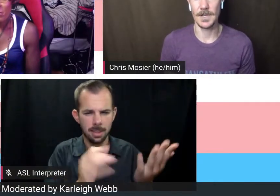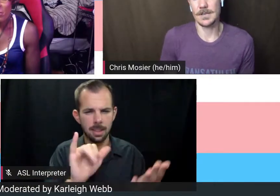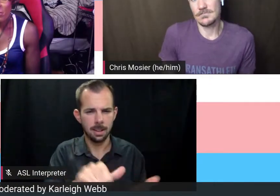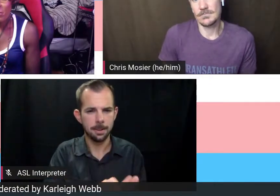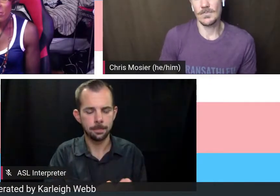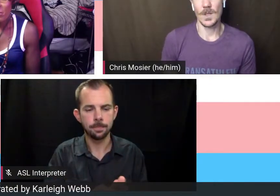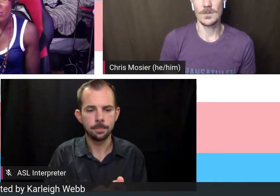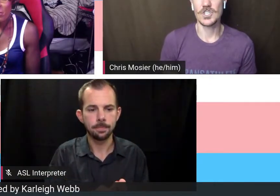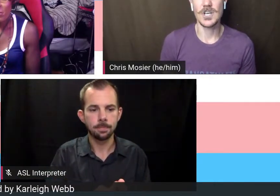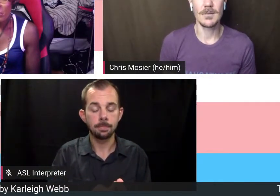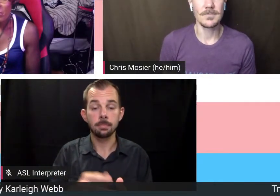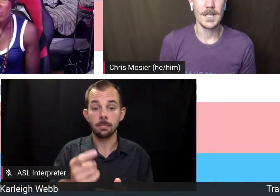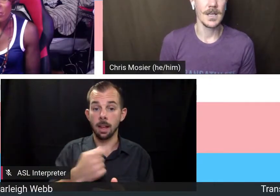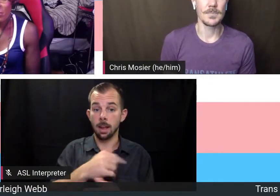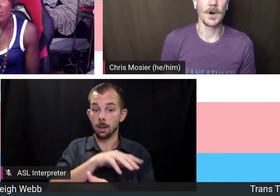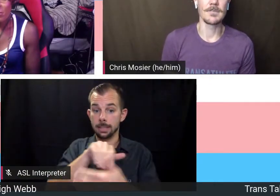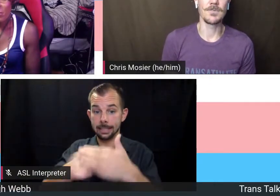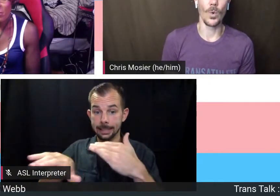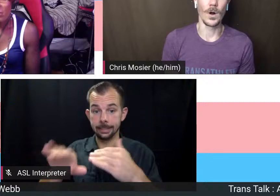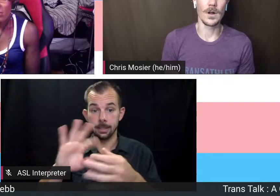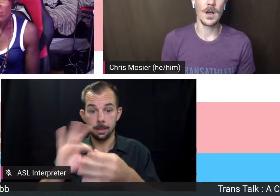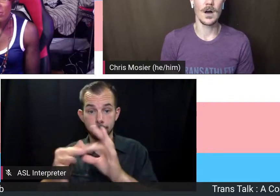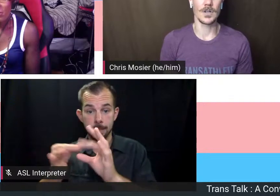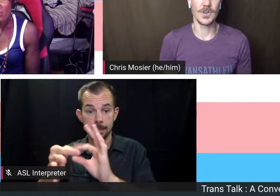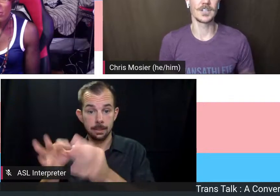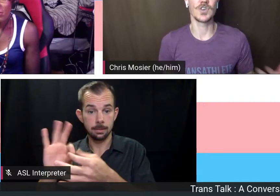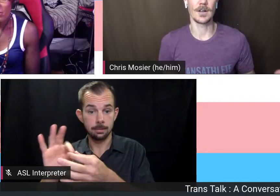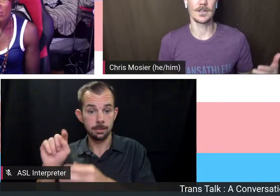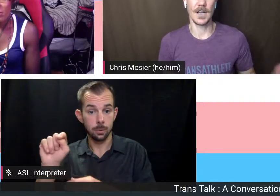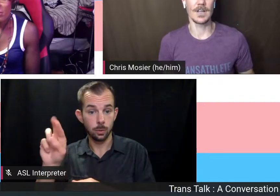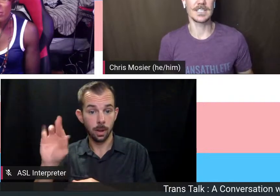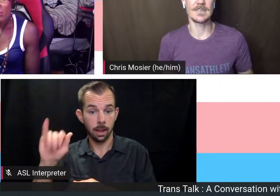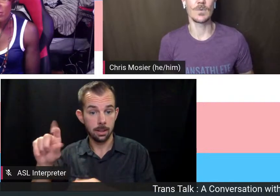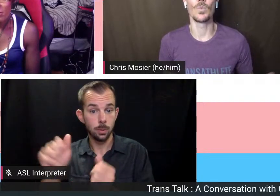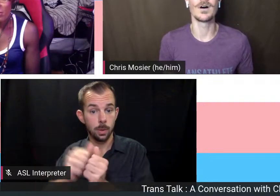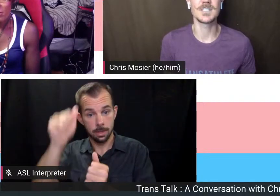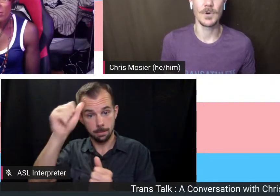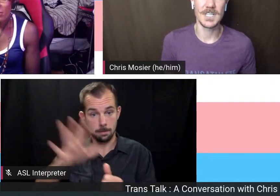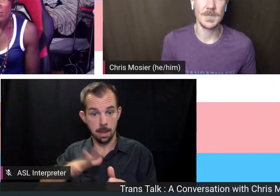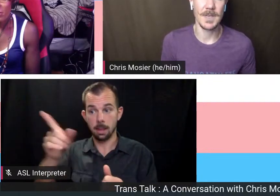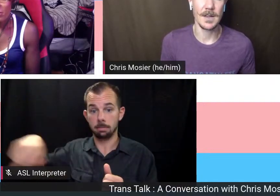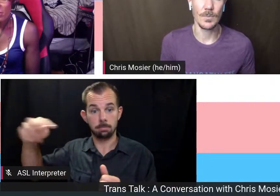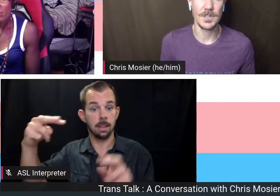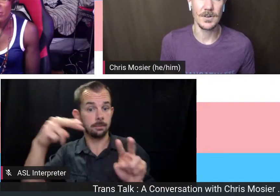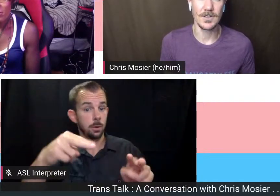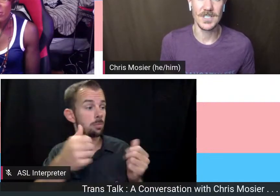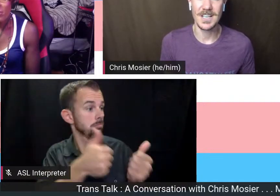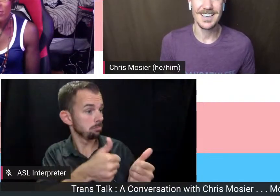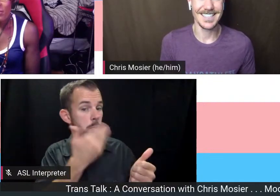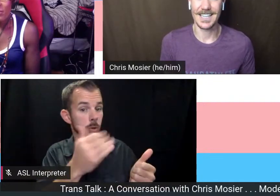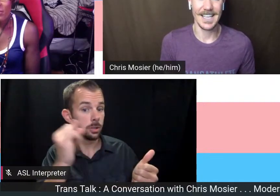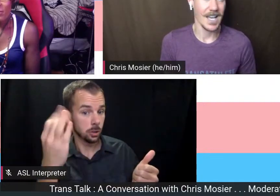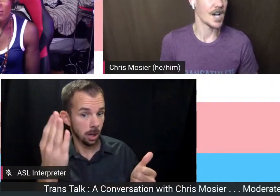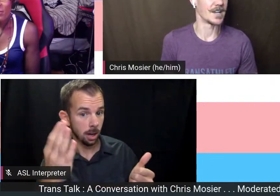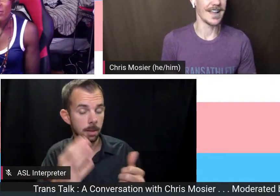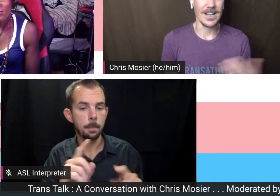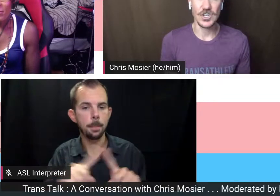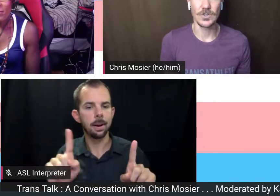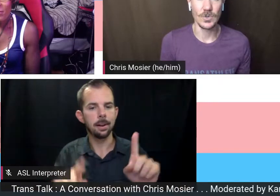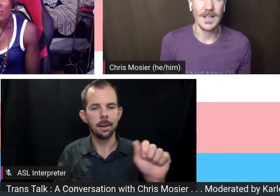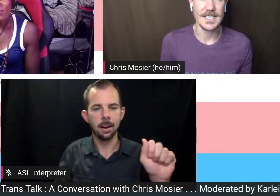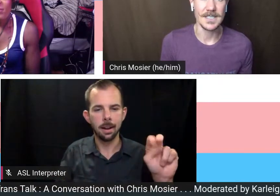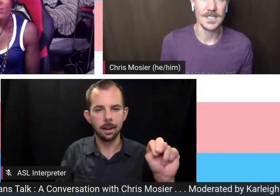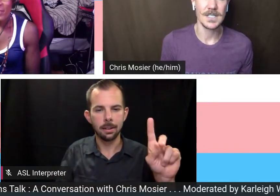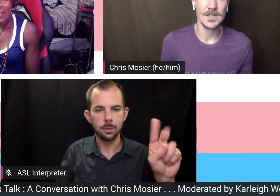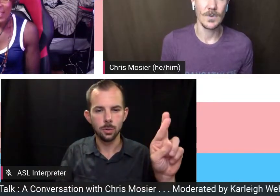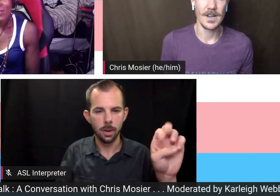was kind of like, good job. But for Andrea and Terry to even want to participate with girls is like a